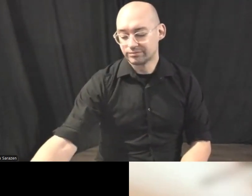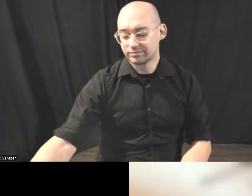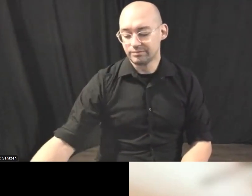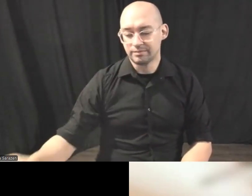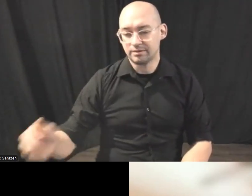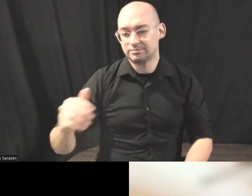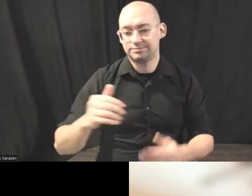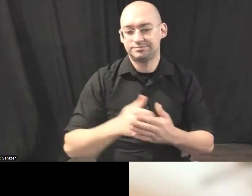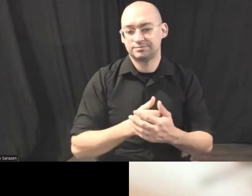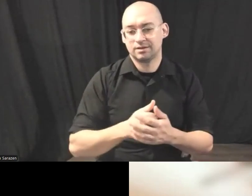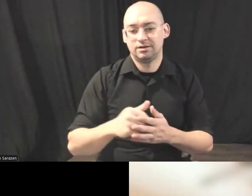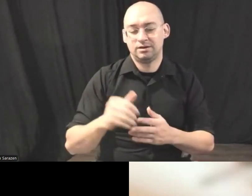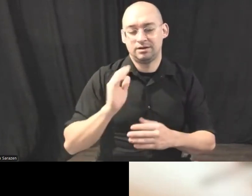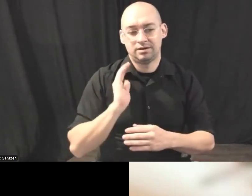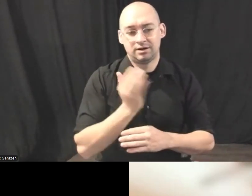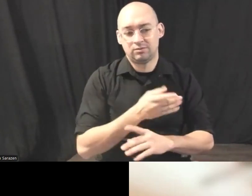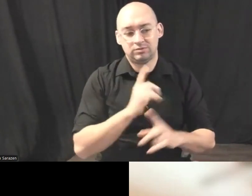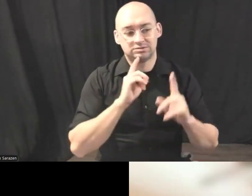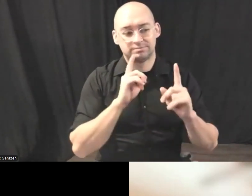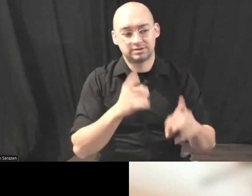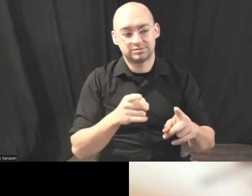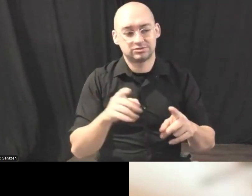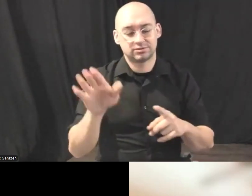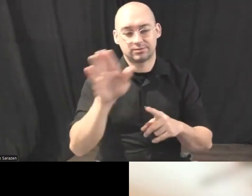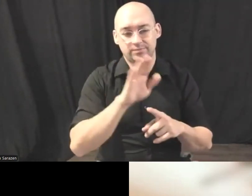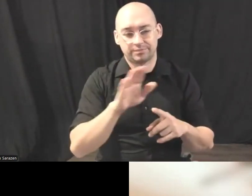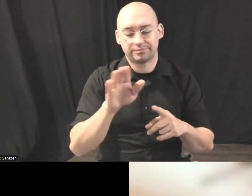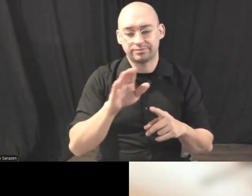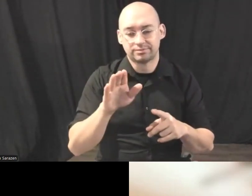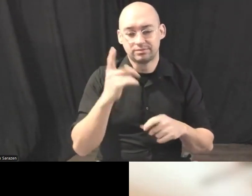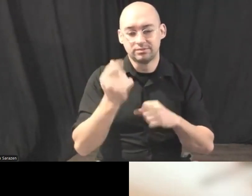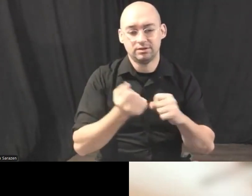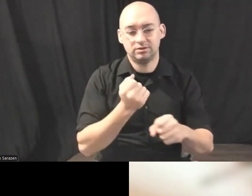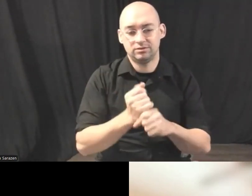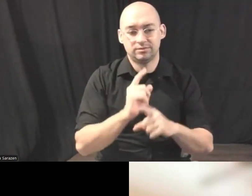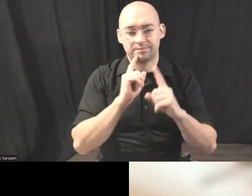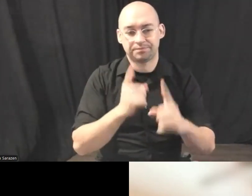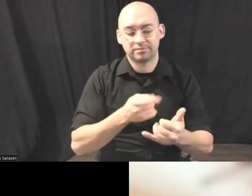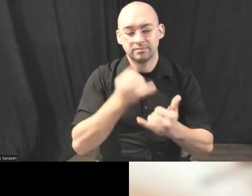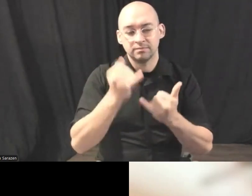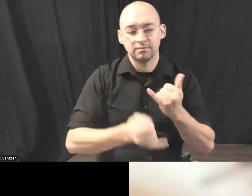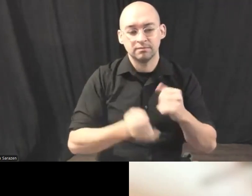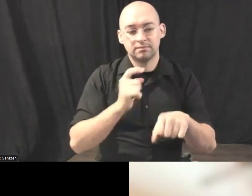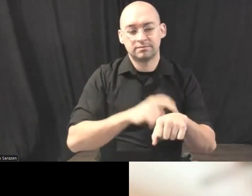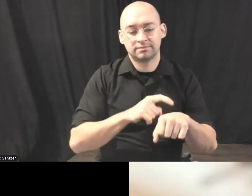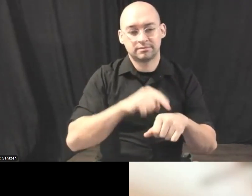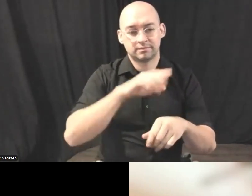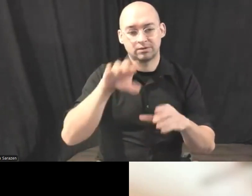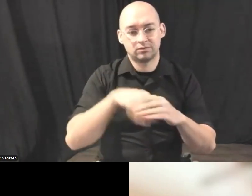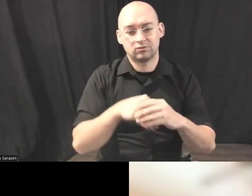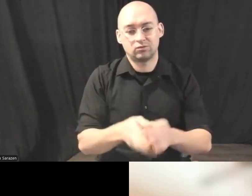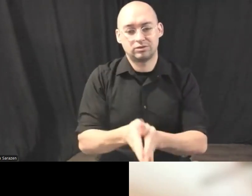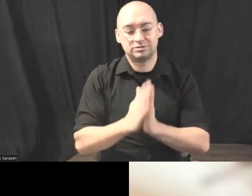I think our response to your annual report last time, we included a request for more information on